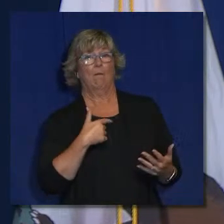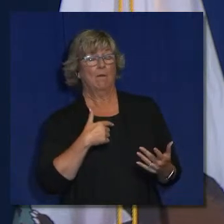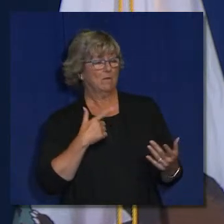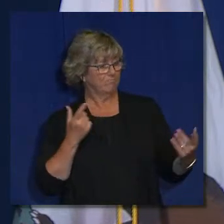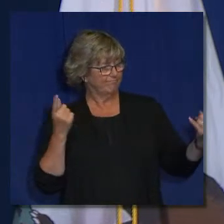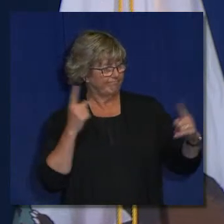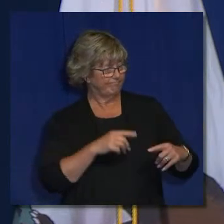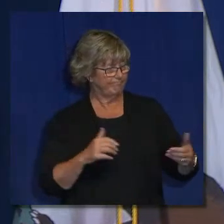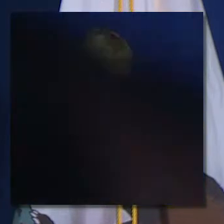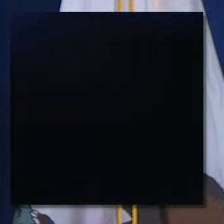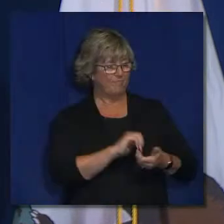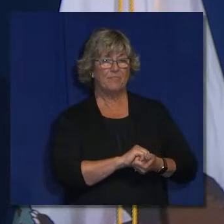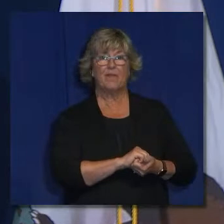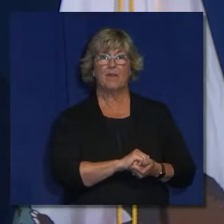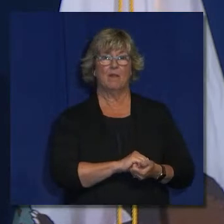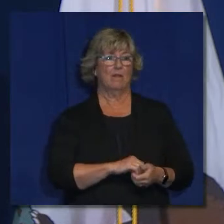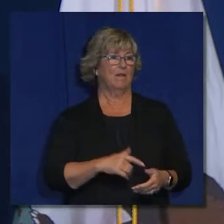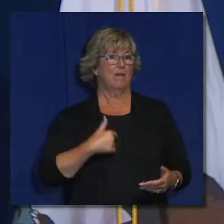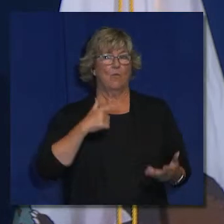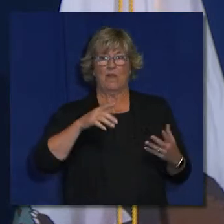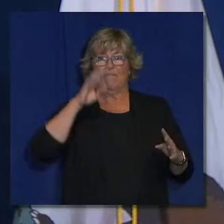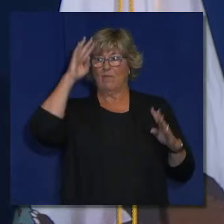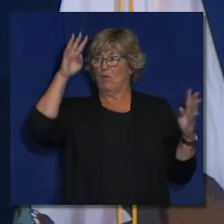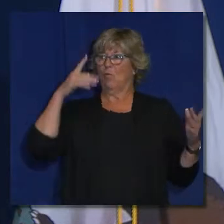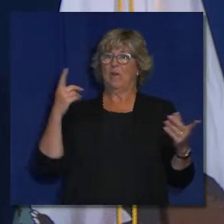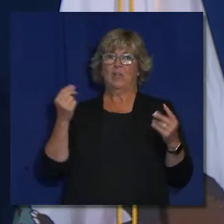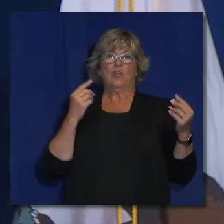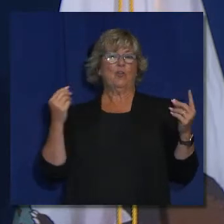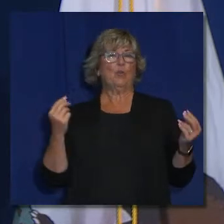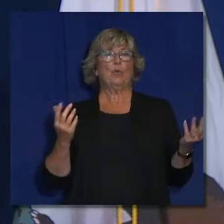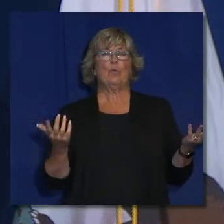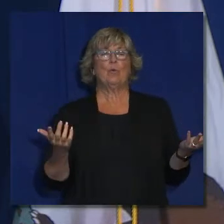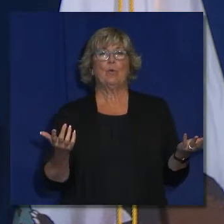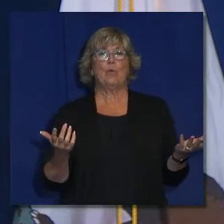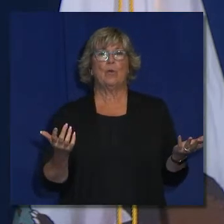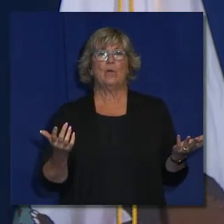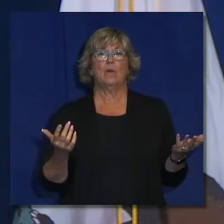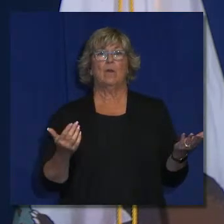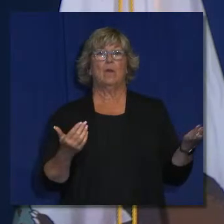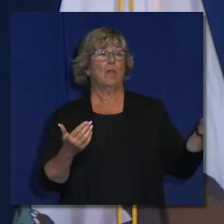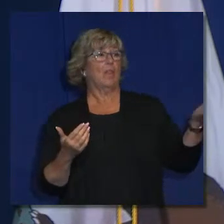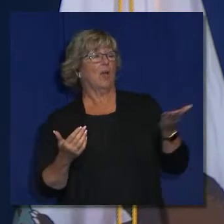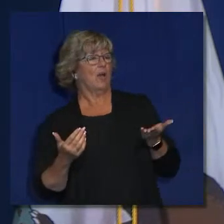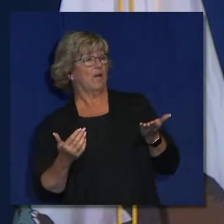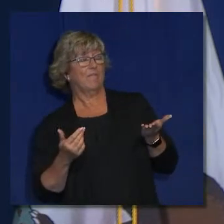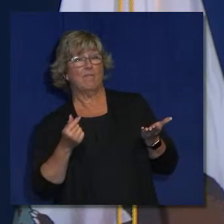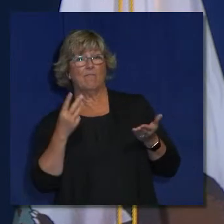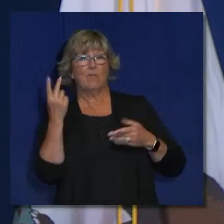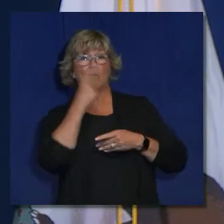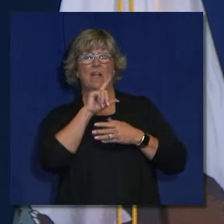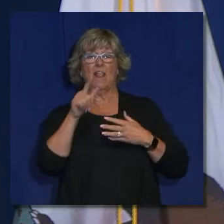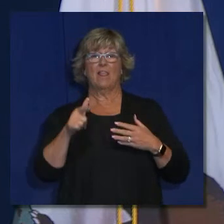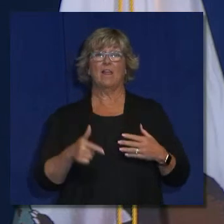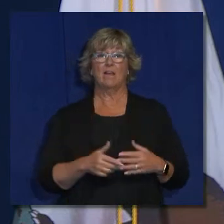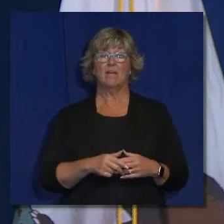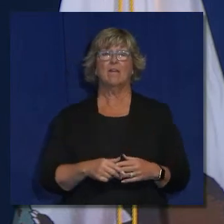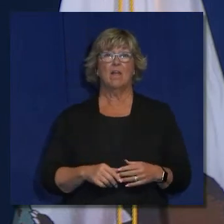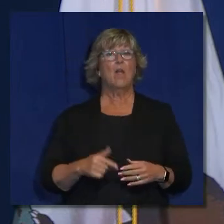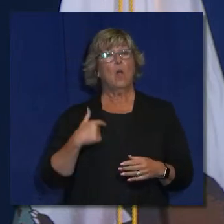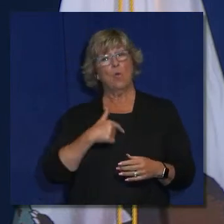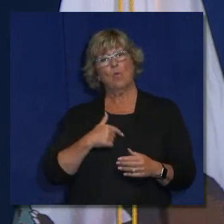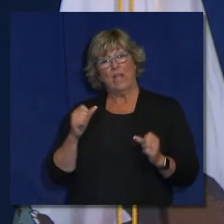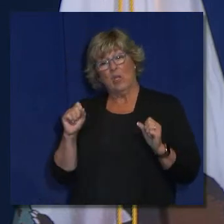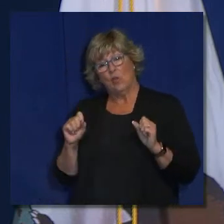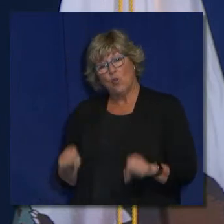as a team. I said, guys, we have to be creative here. What else can we do? It was offered a few days later. Well, there is the